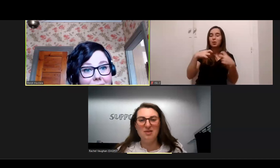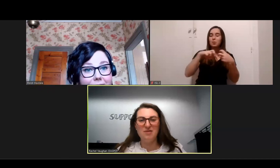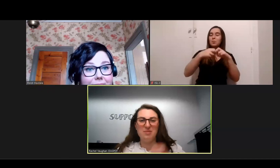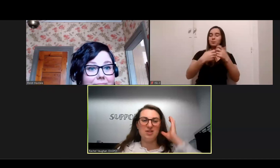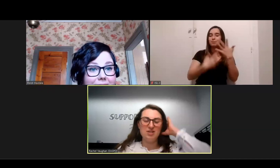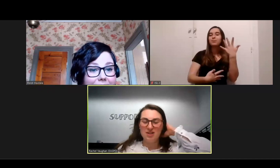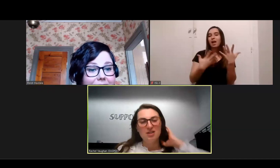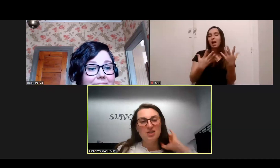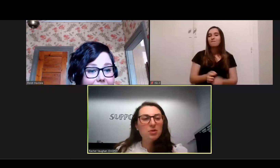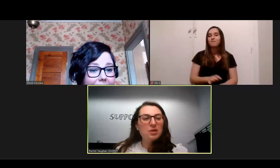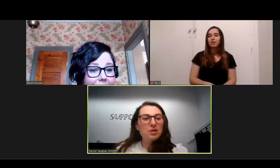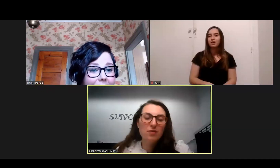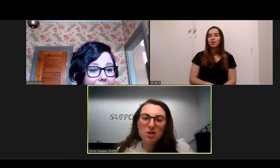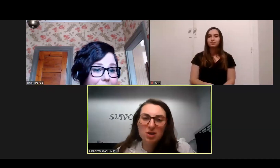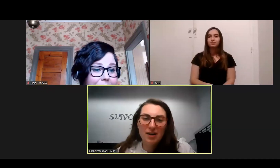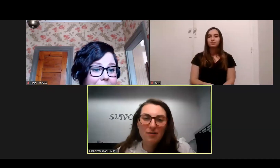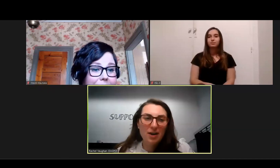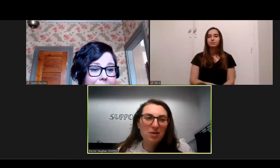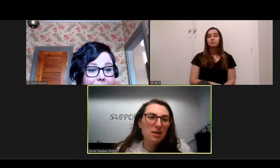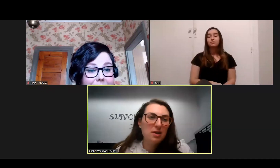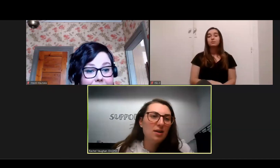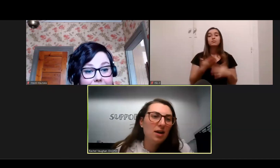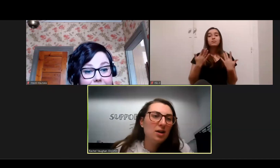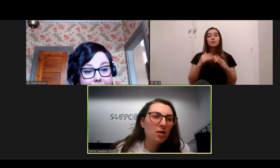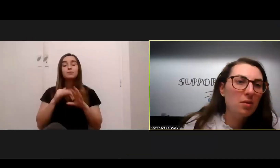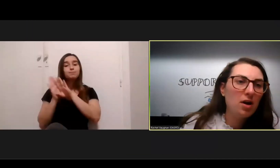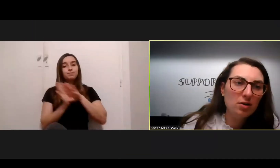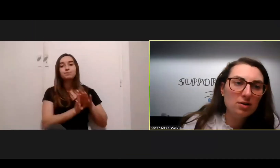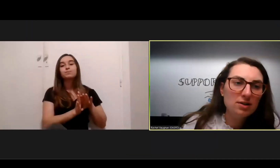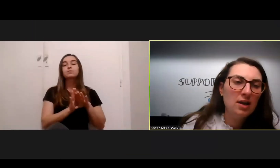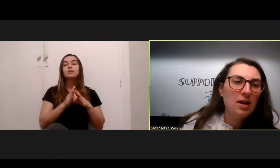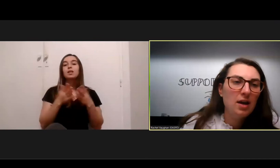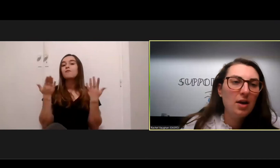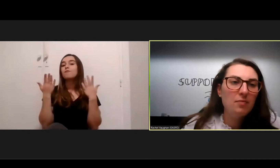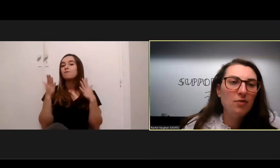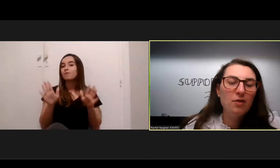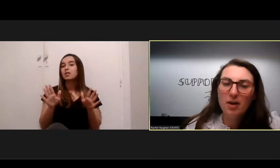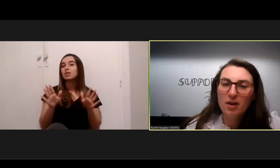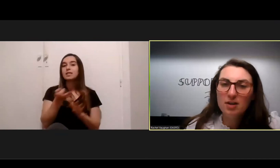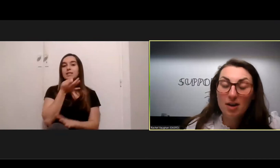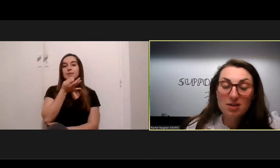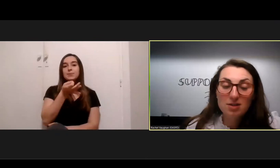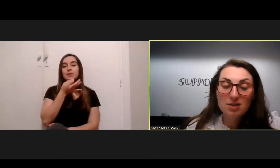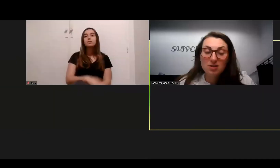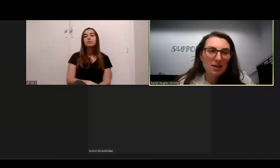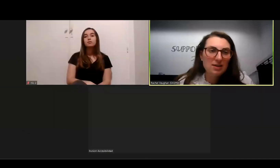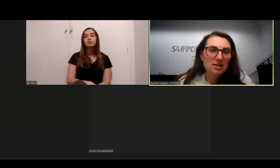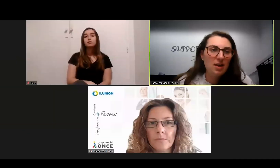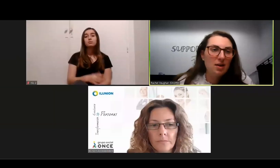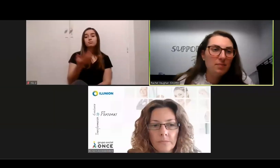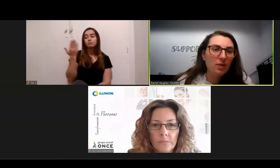thank you very much. So we'll now move on to our final speaker, Ainhoa Marcos. For the last 4